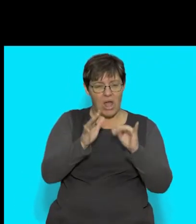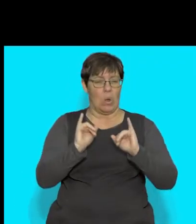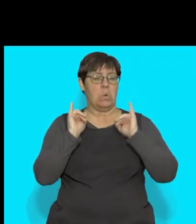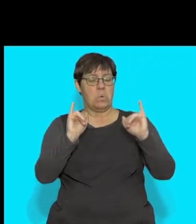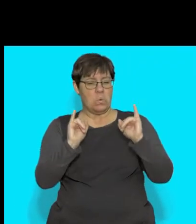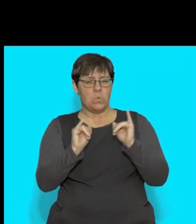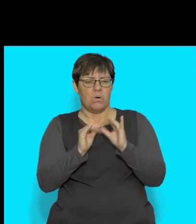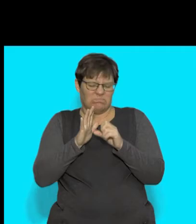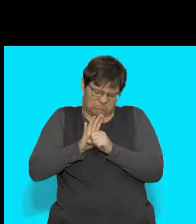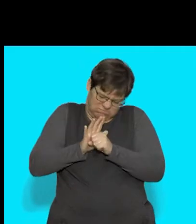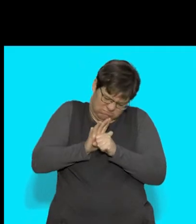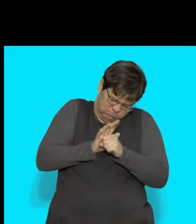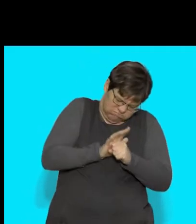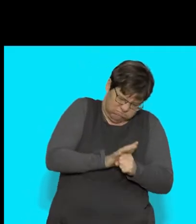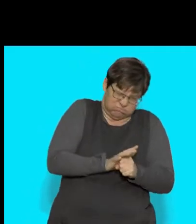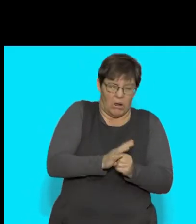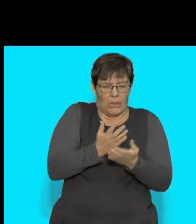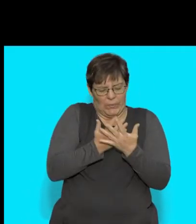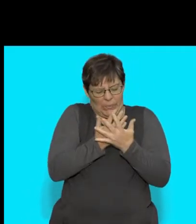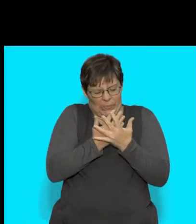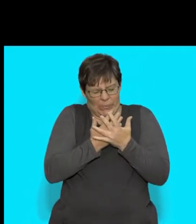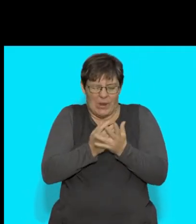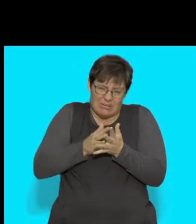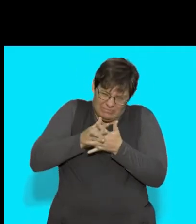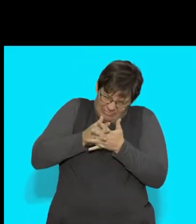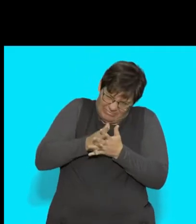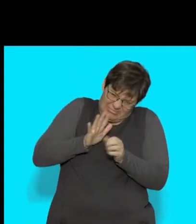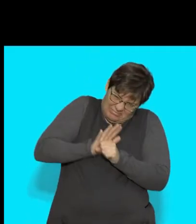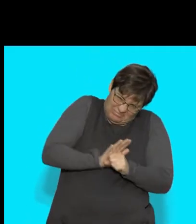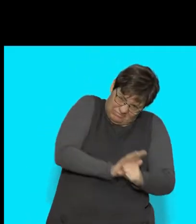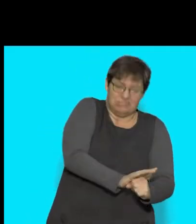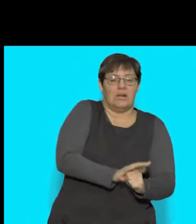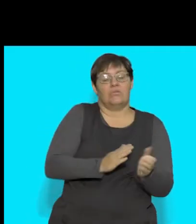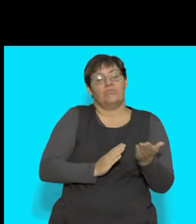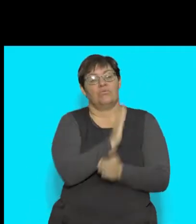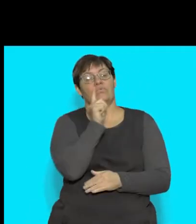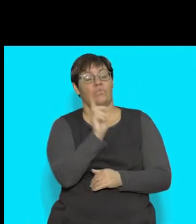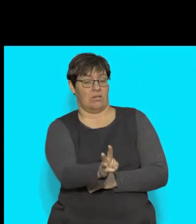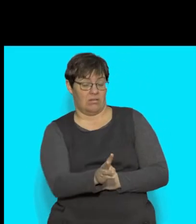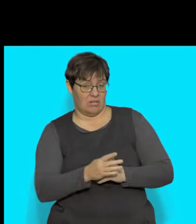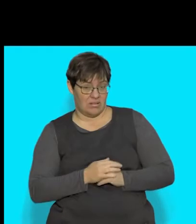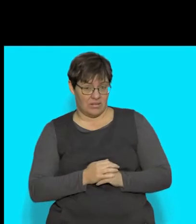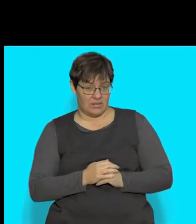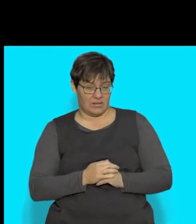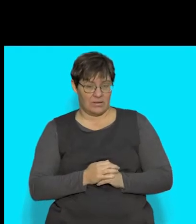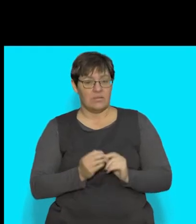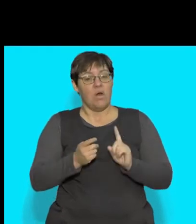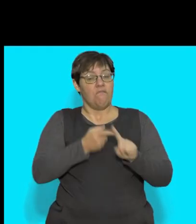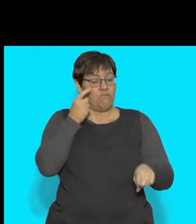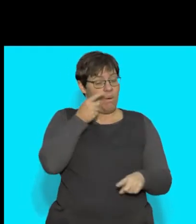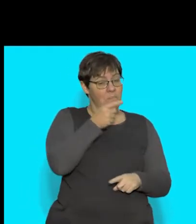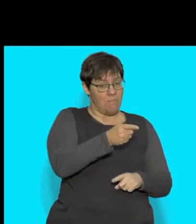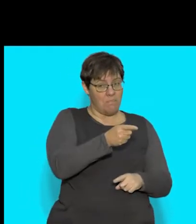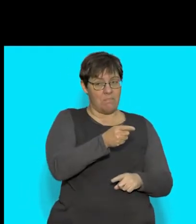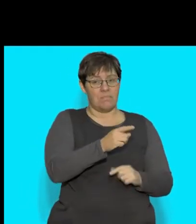by this ultrafiltration, ultra squeezing. By this ultrafiltration, they